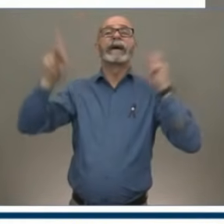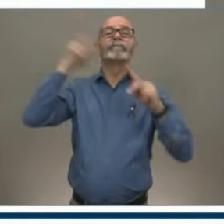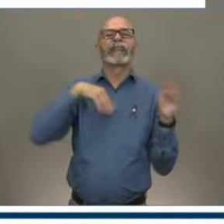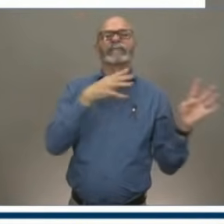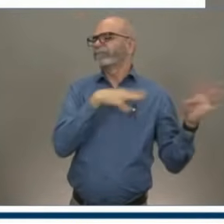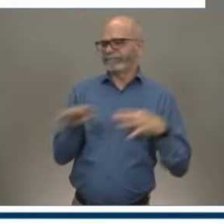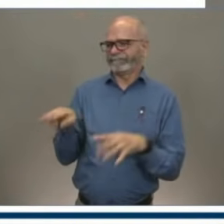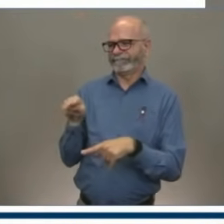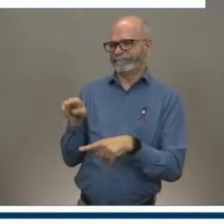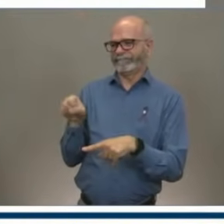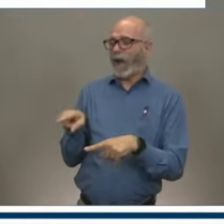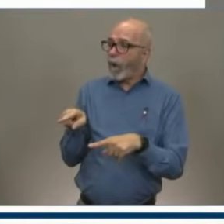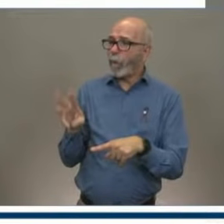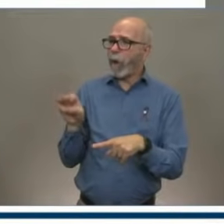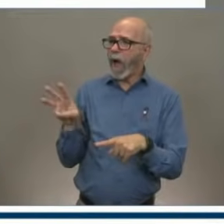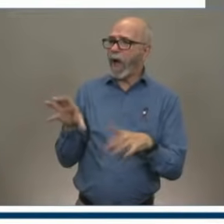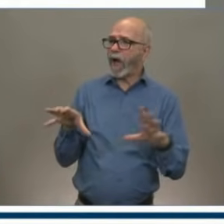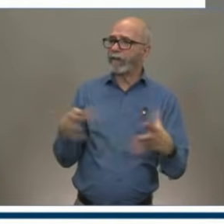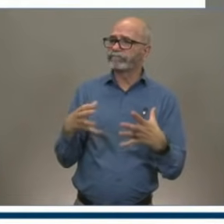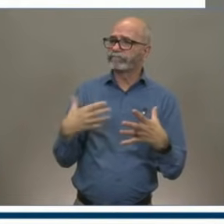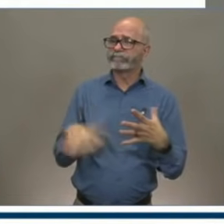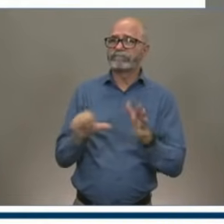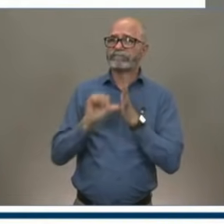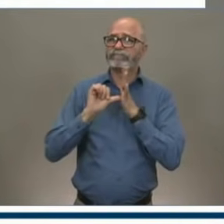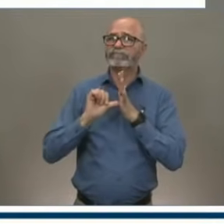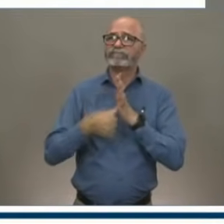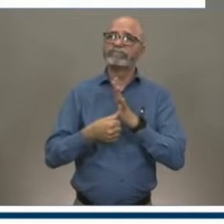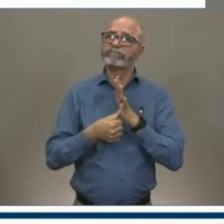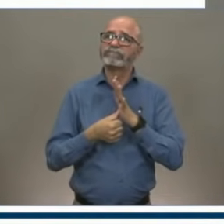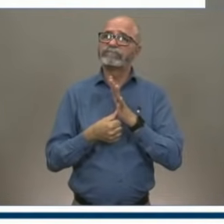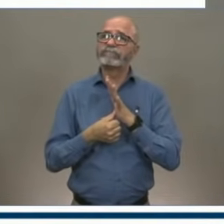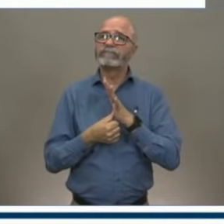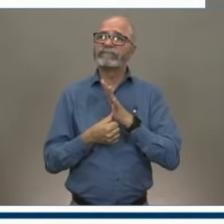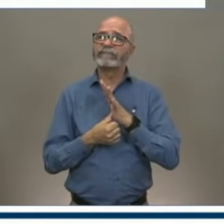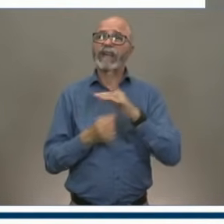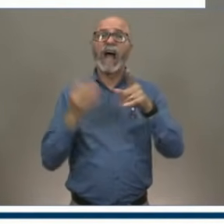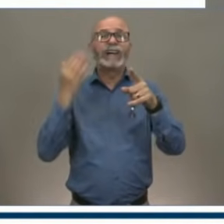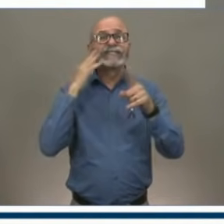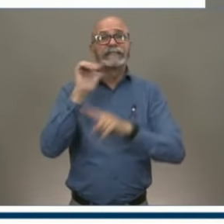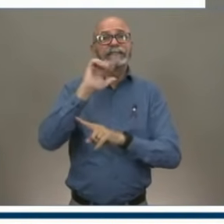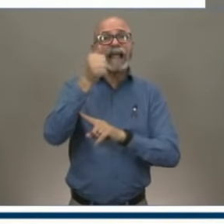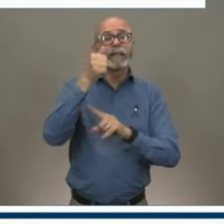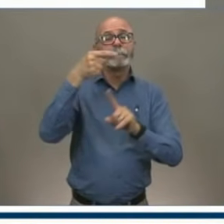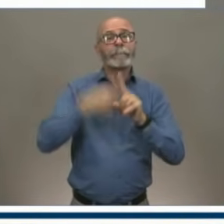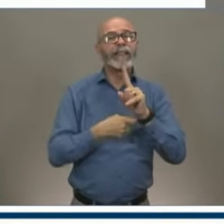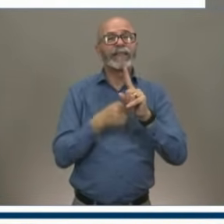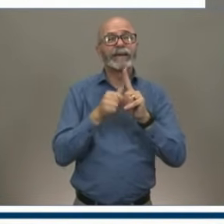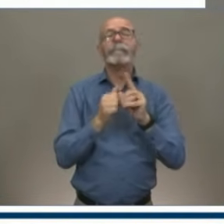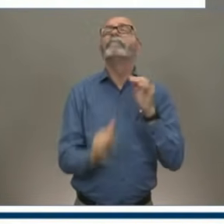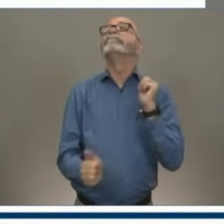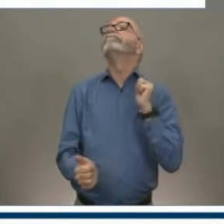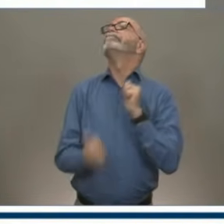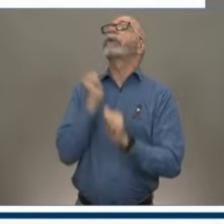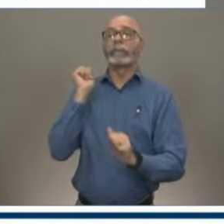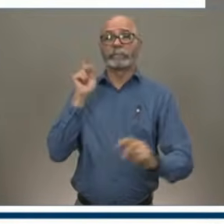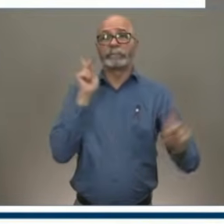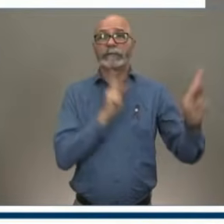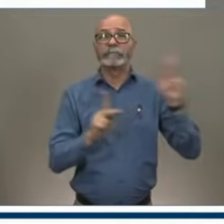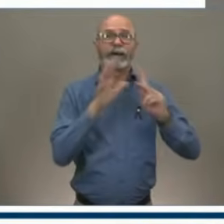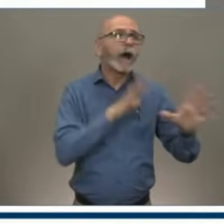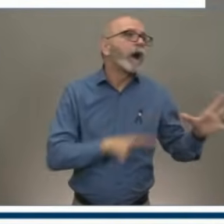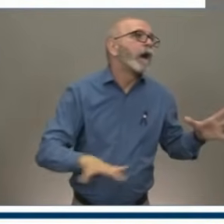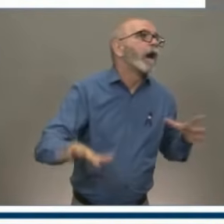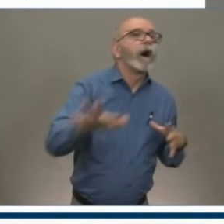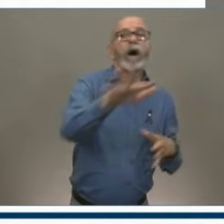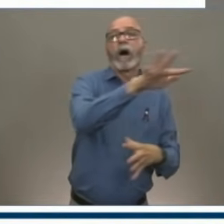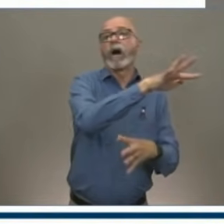ever prouder than I am now. Even after 10 long months, the majority of people continue to answer the call to do